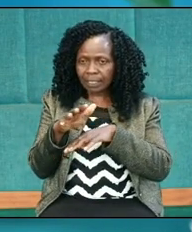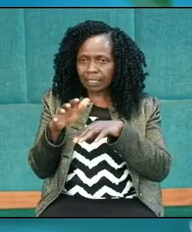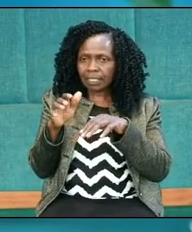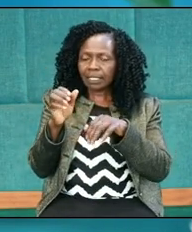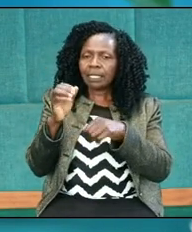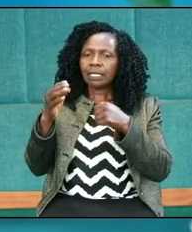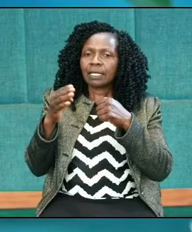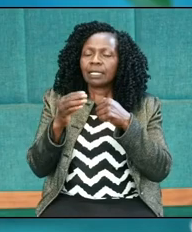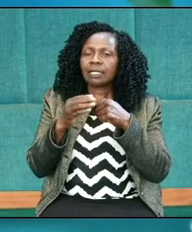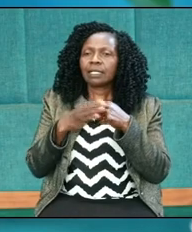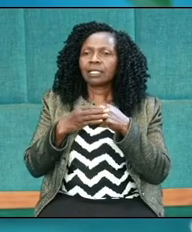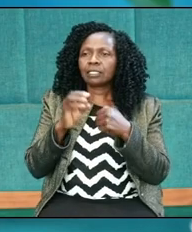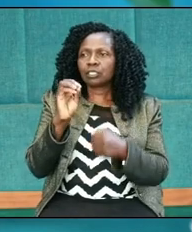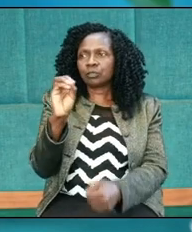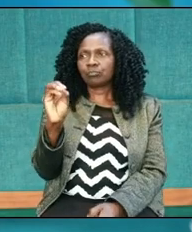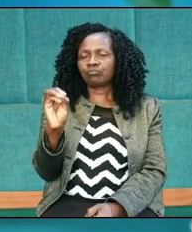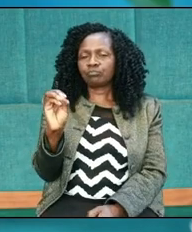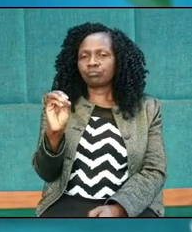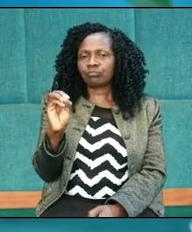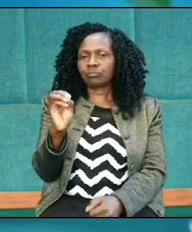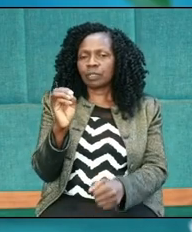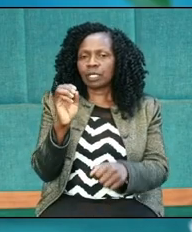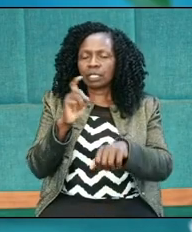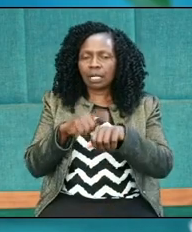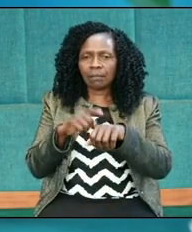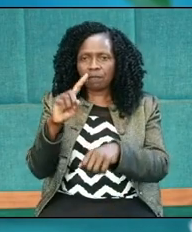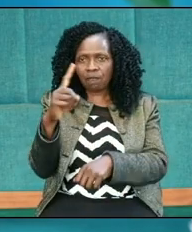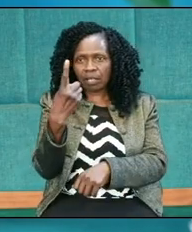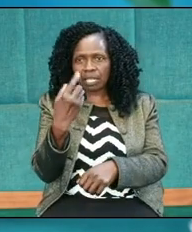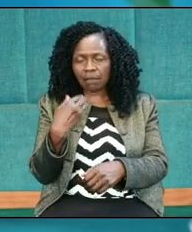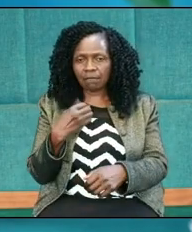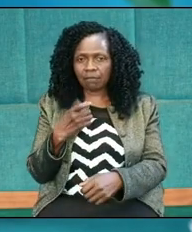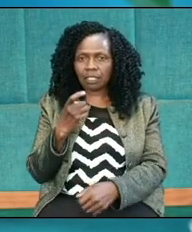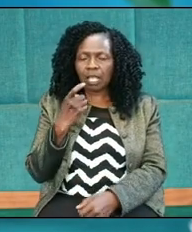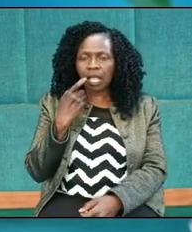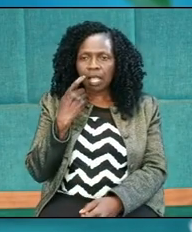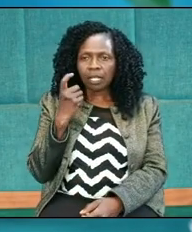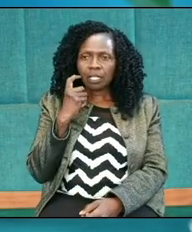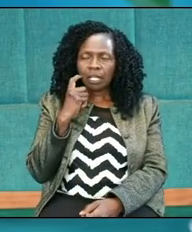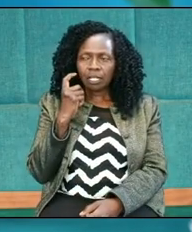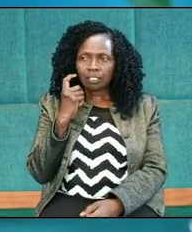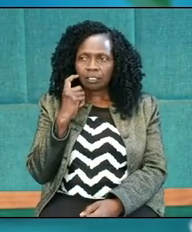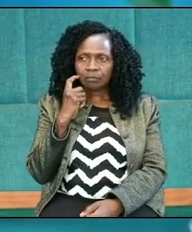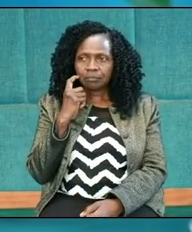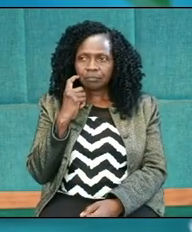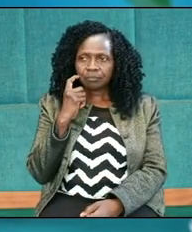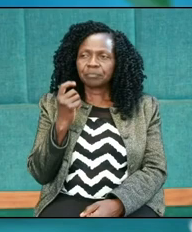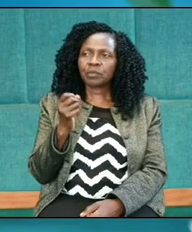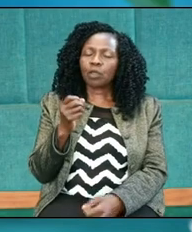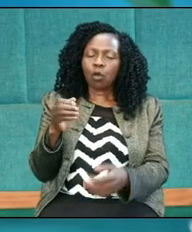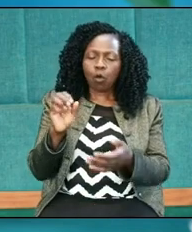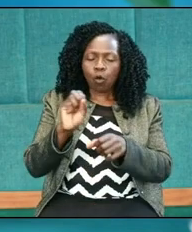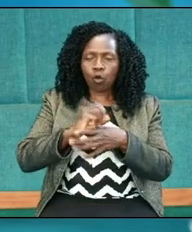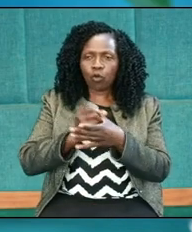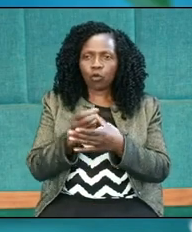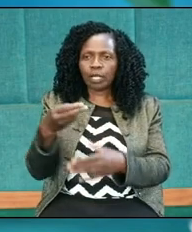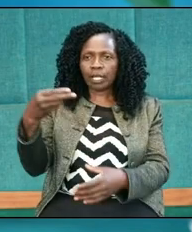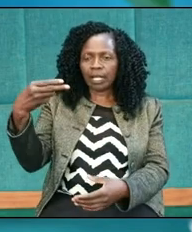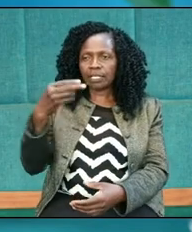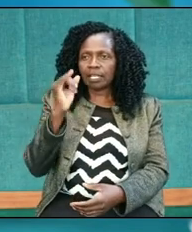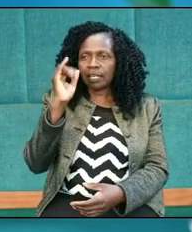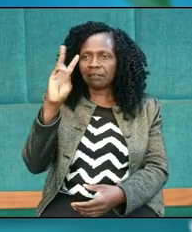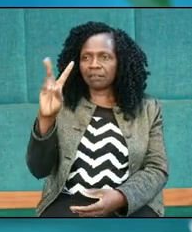80s, when we first had the AIDS, the HIV pandemic. We lost so